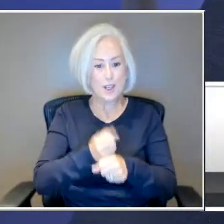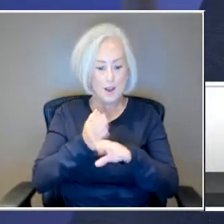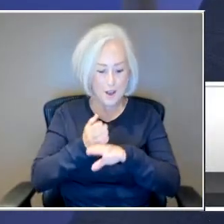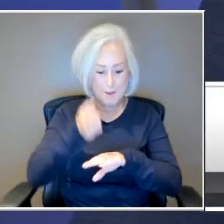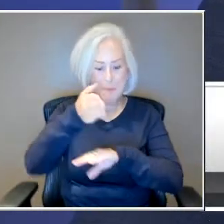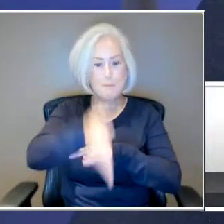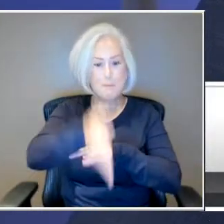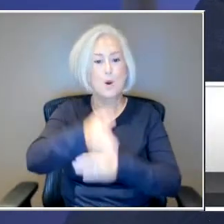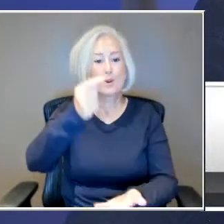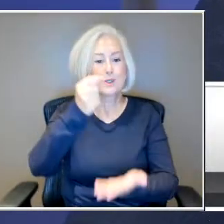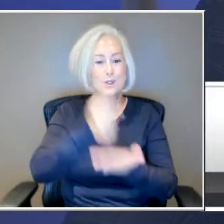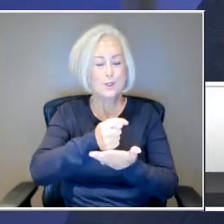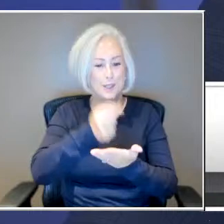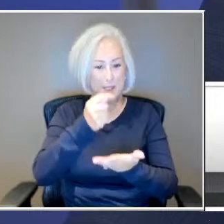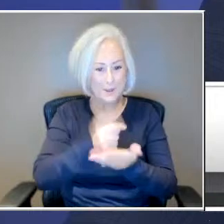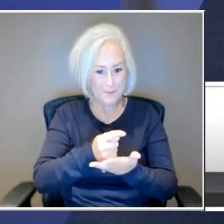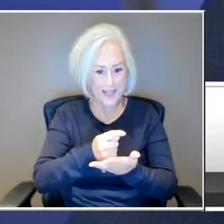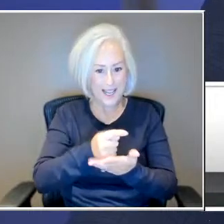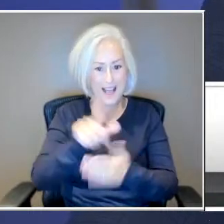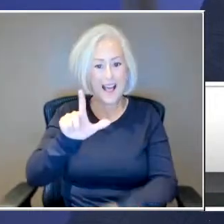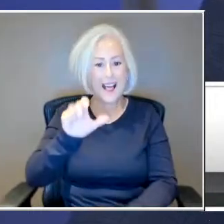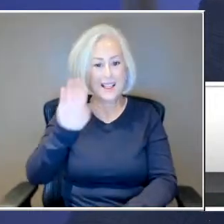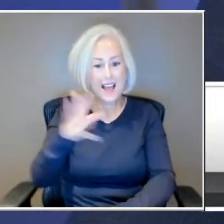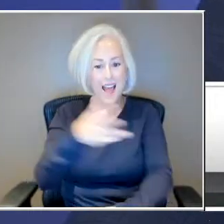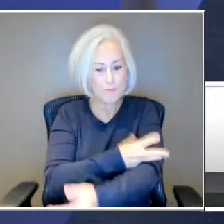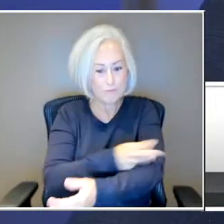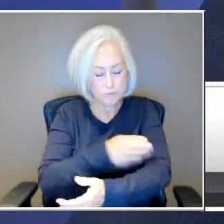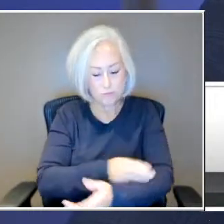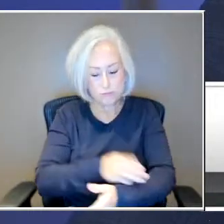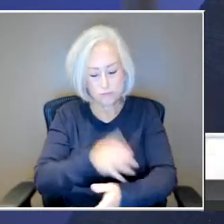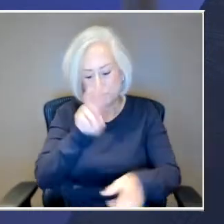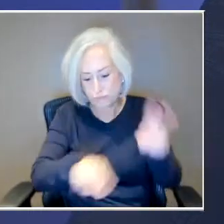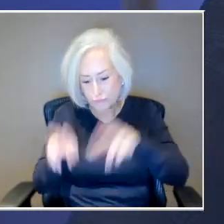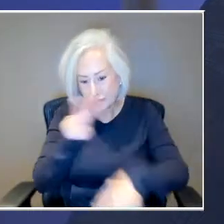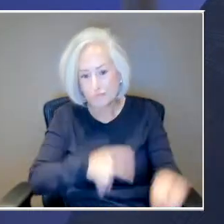post-treatment labs and exams.